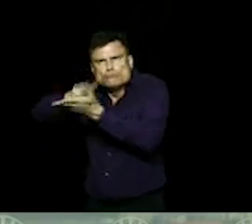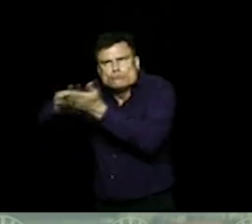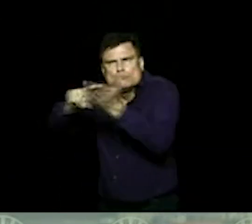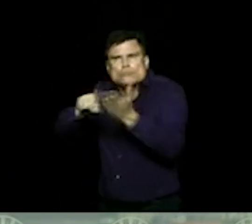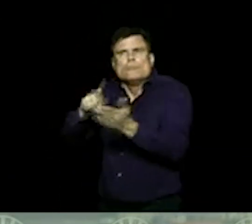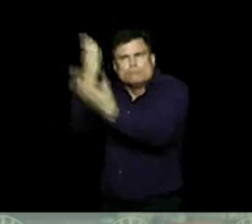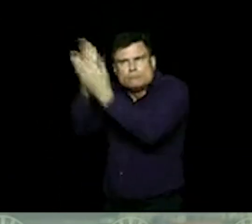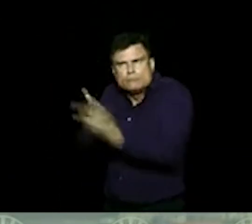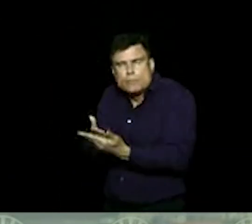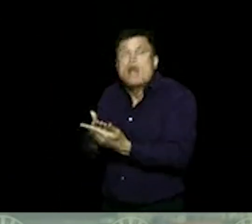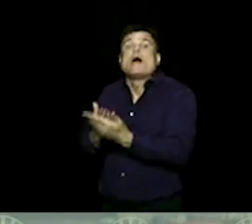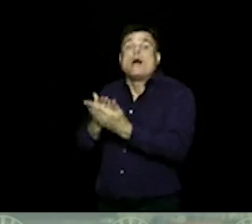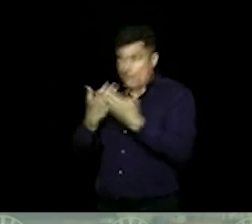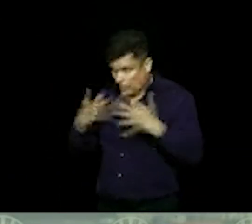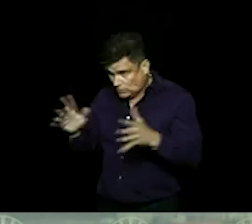Thank you.